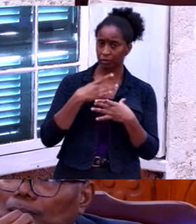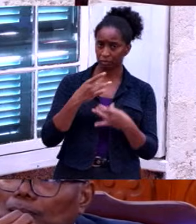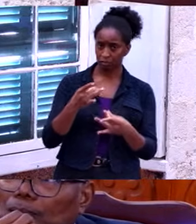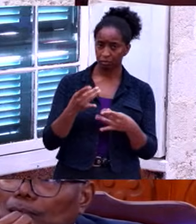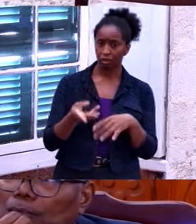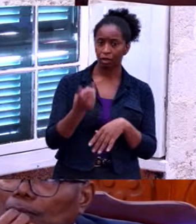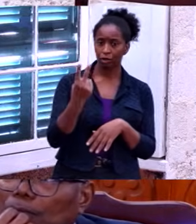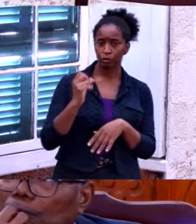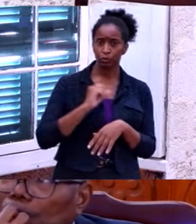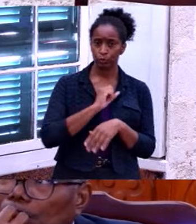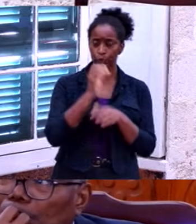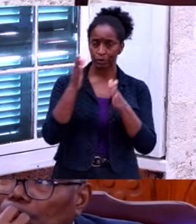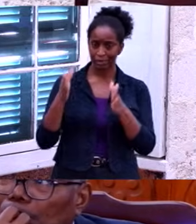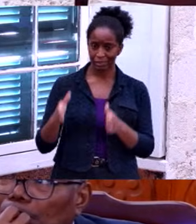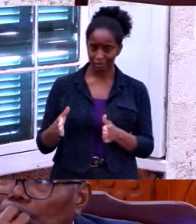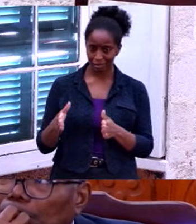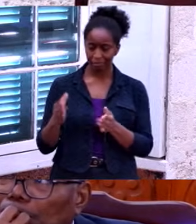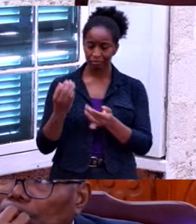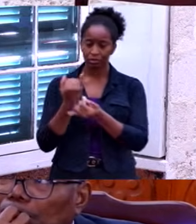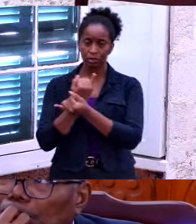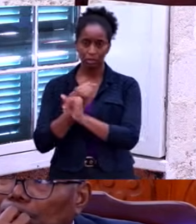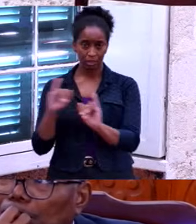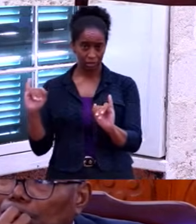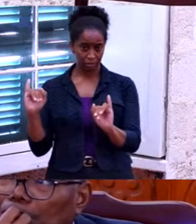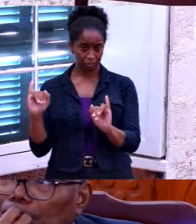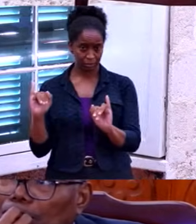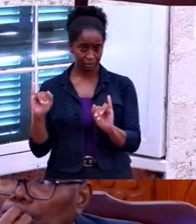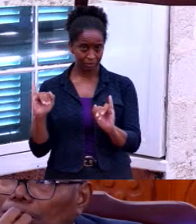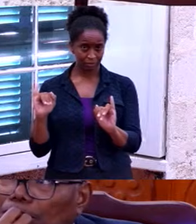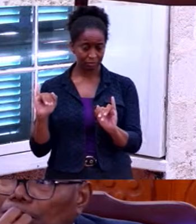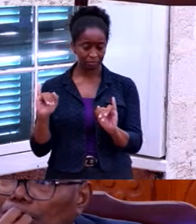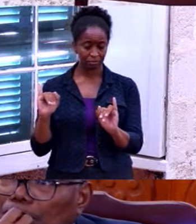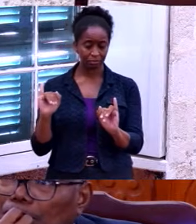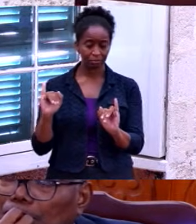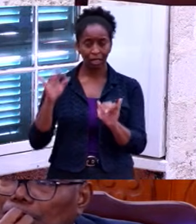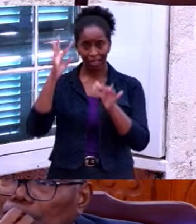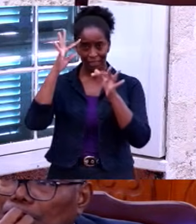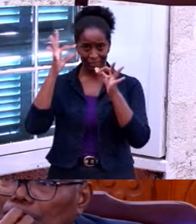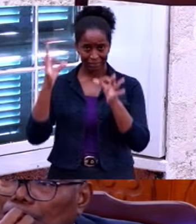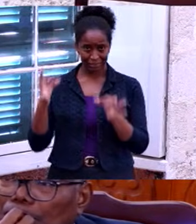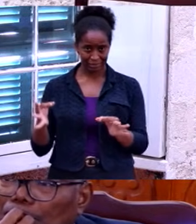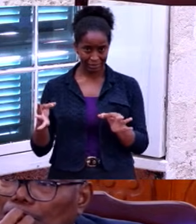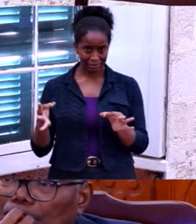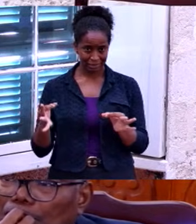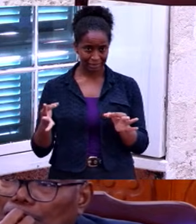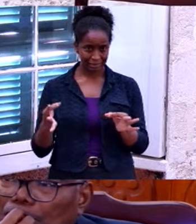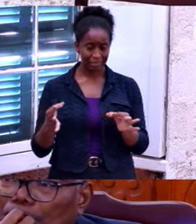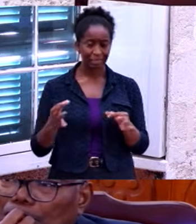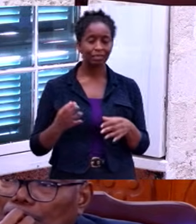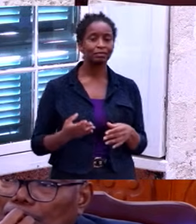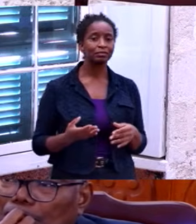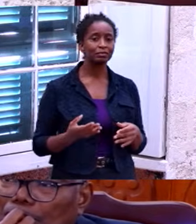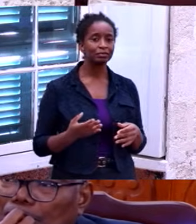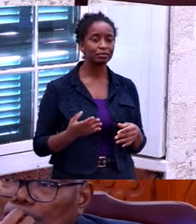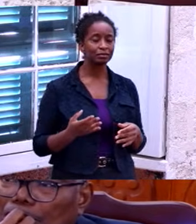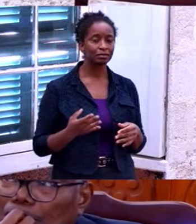independent chose to offer their resignation to the president